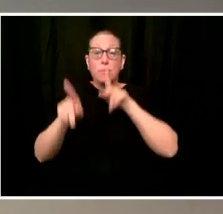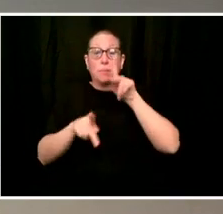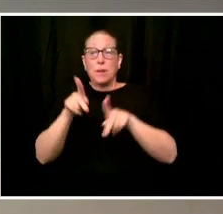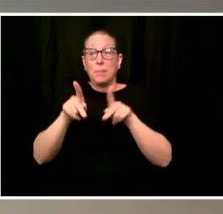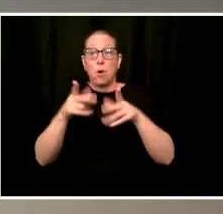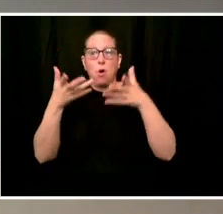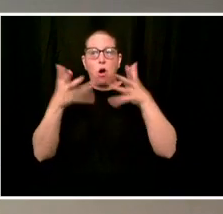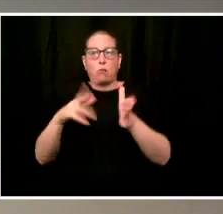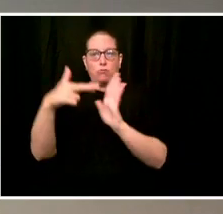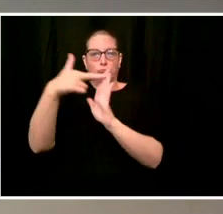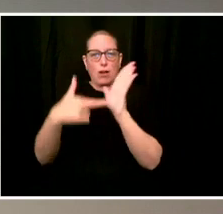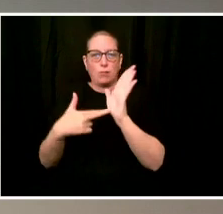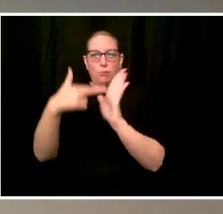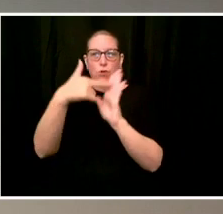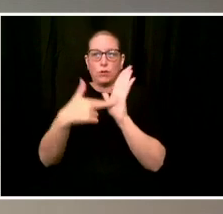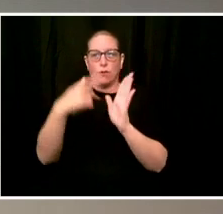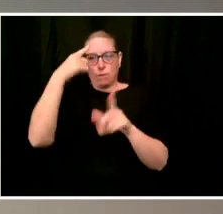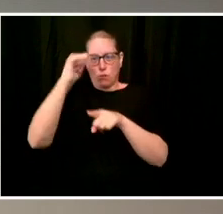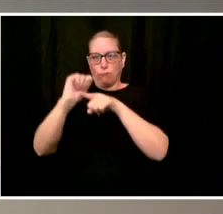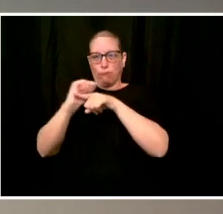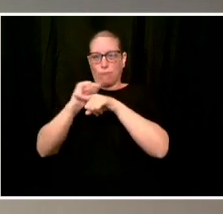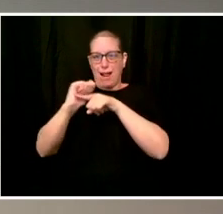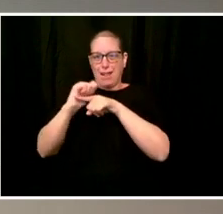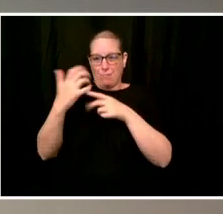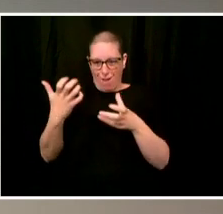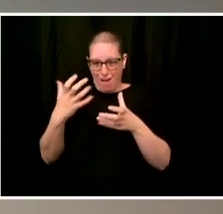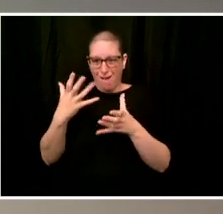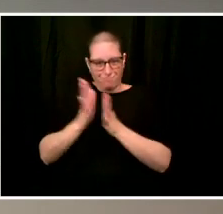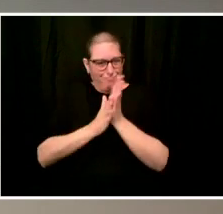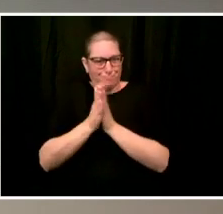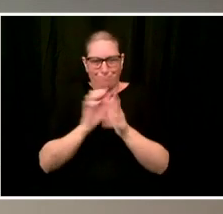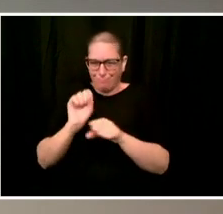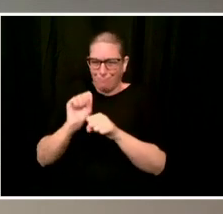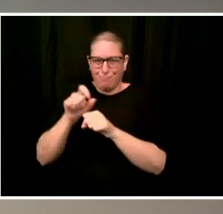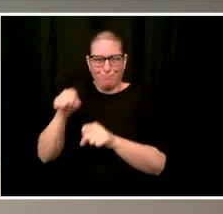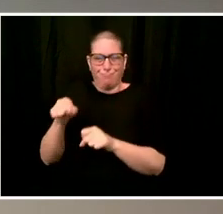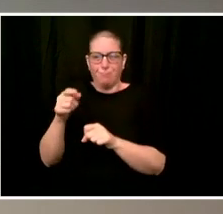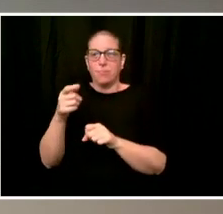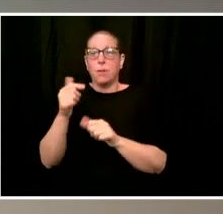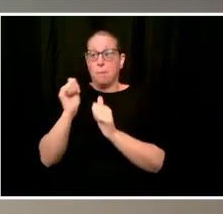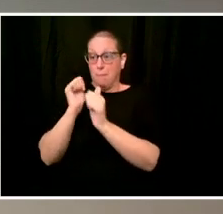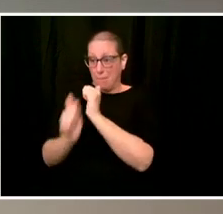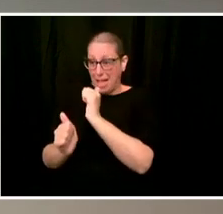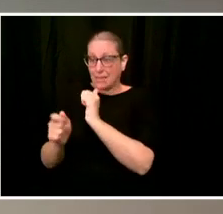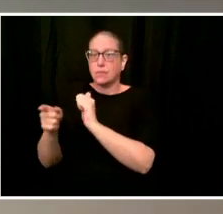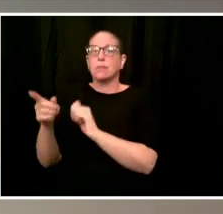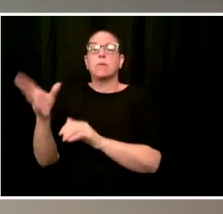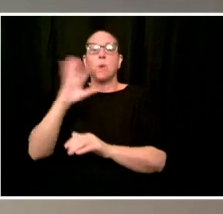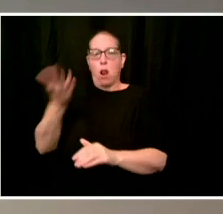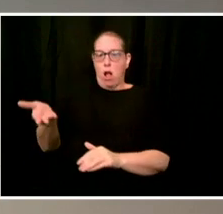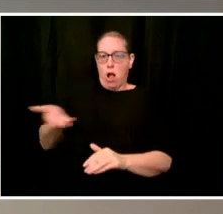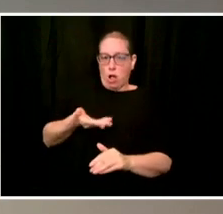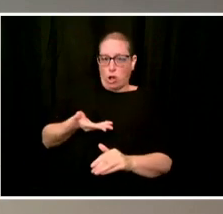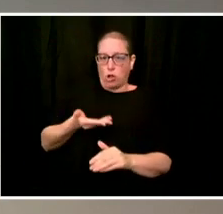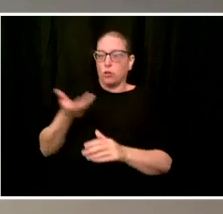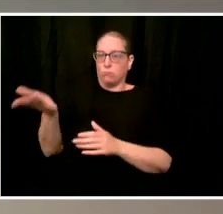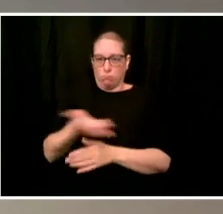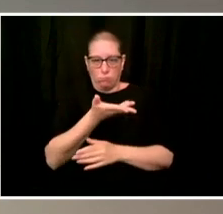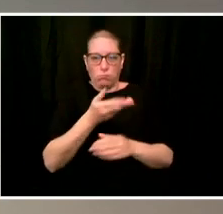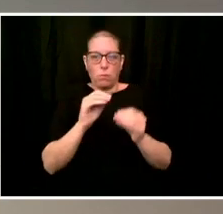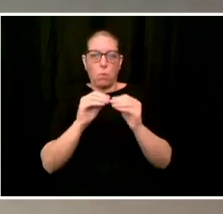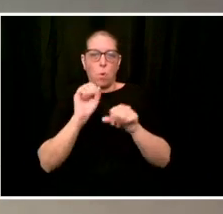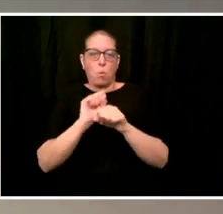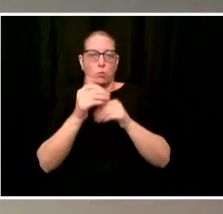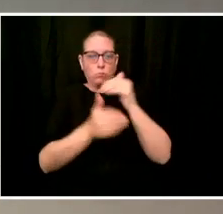fast progress. Next step to hiring for them. In terms of the hotel rooms, the reason we use the number 1,200 is that's a